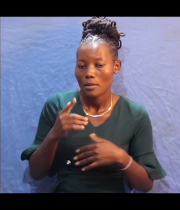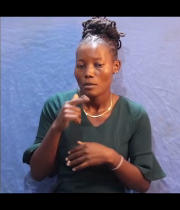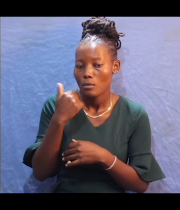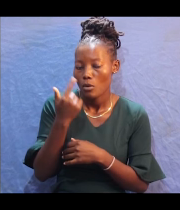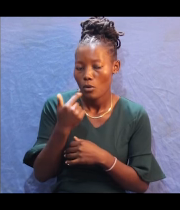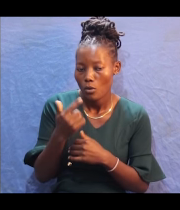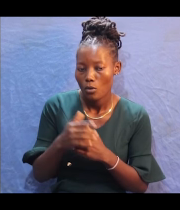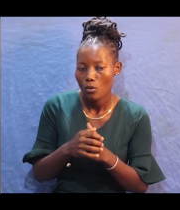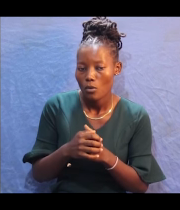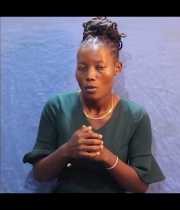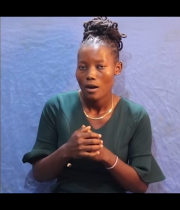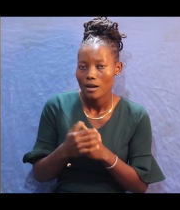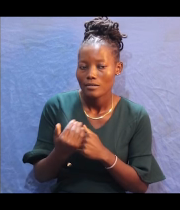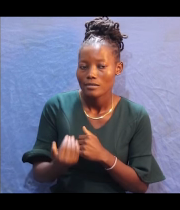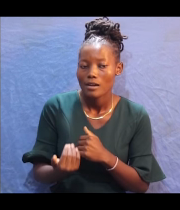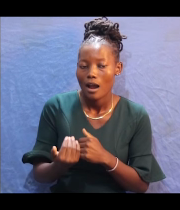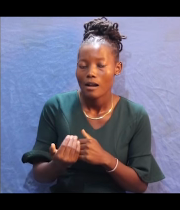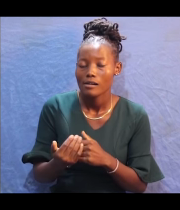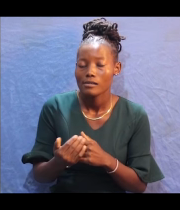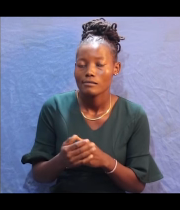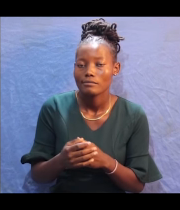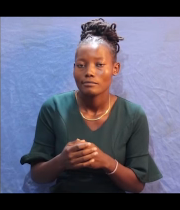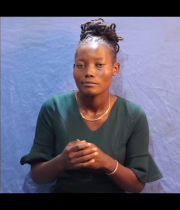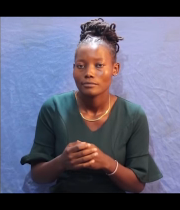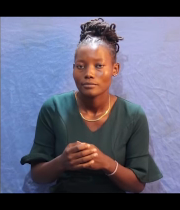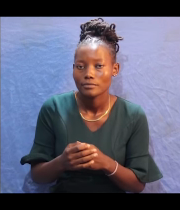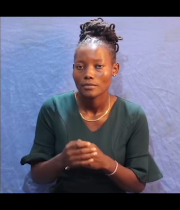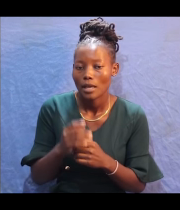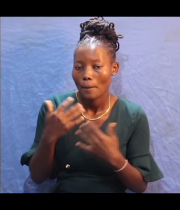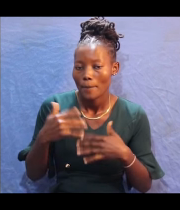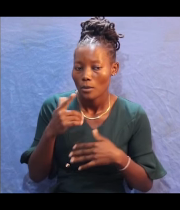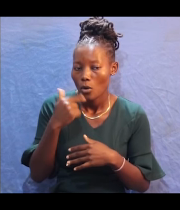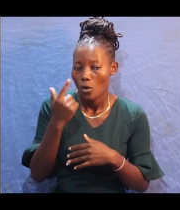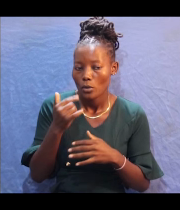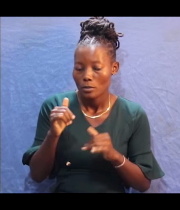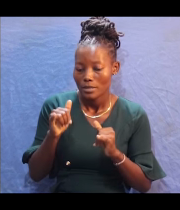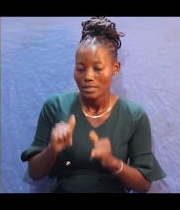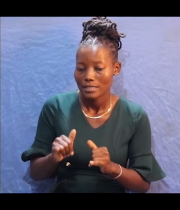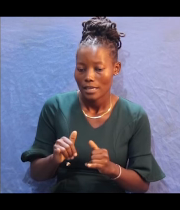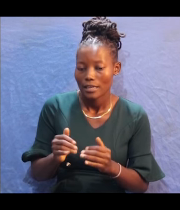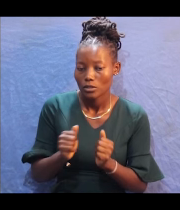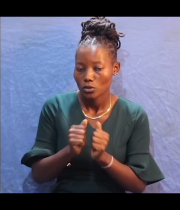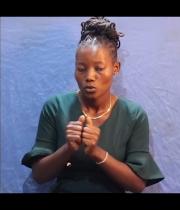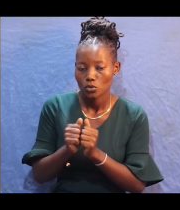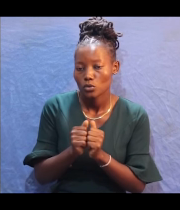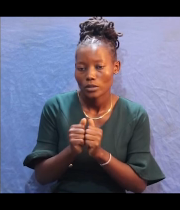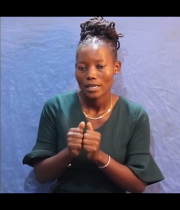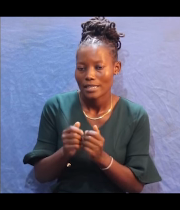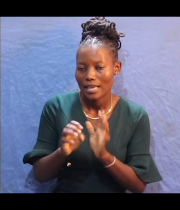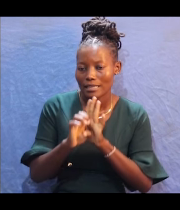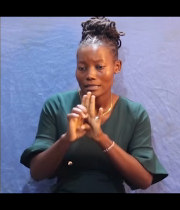team that will be staying with them throughout their life. For example, I can talk for